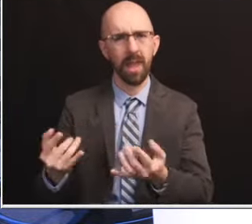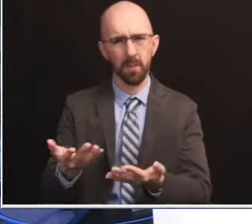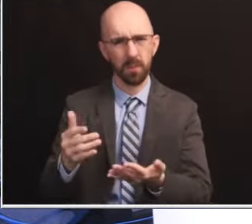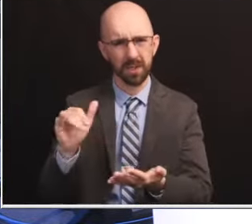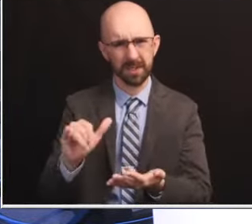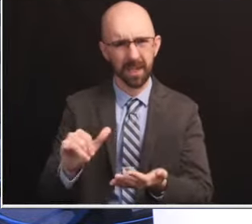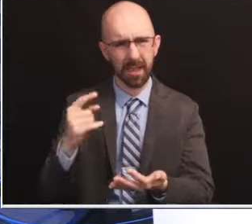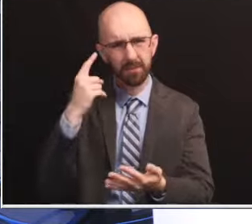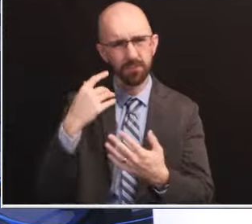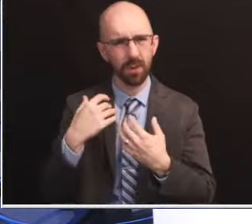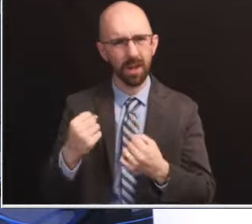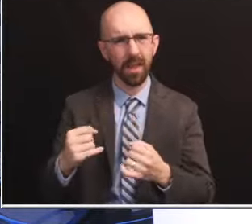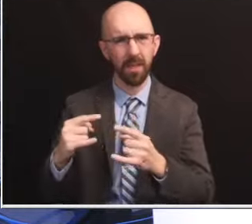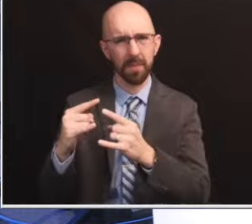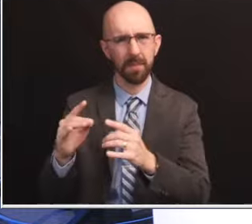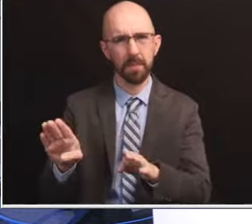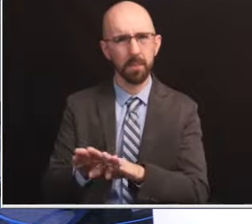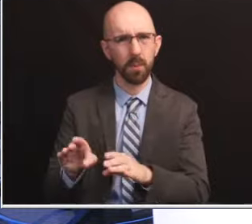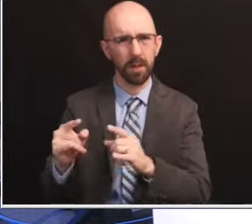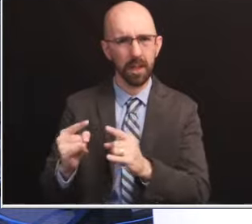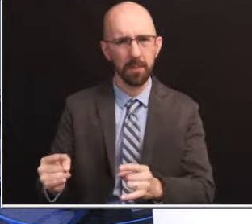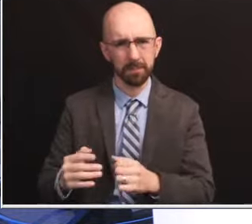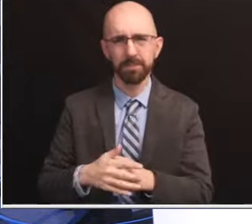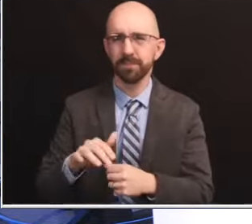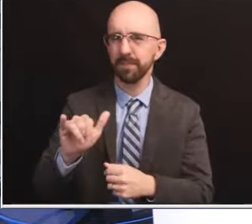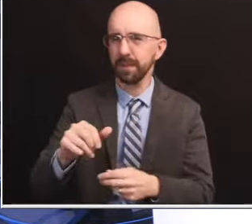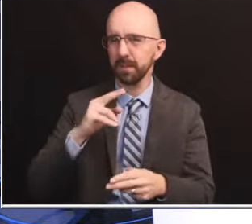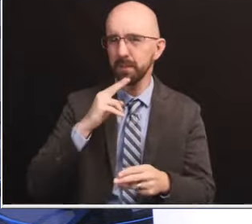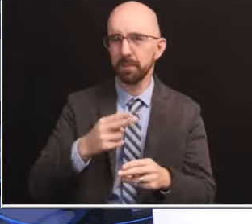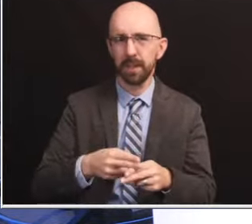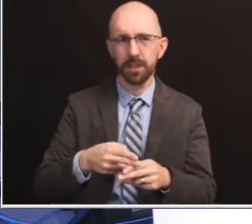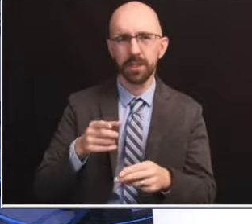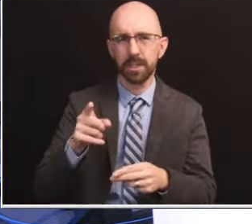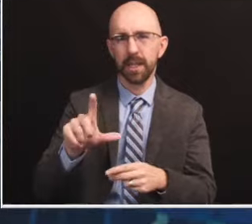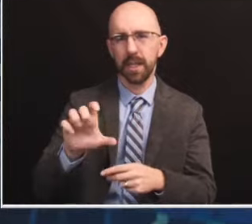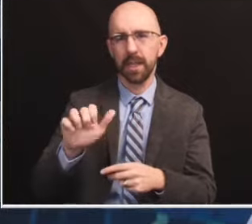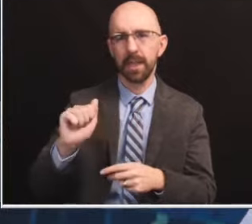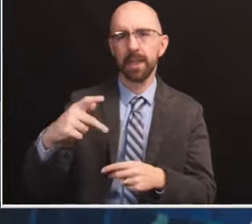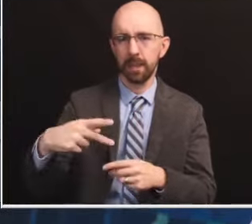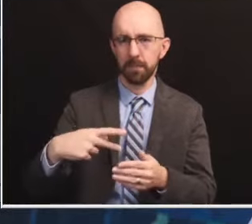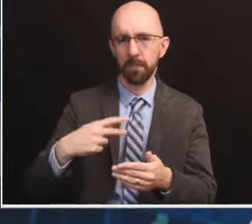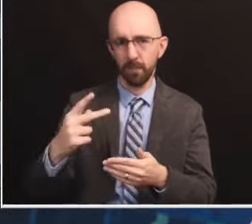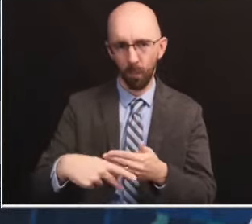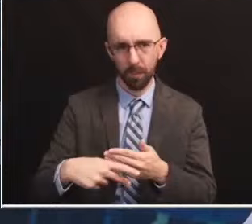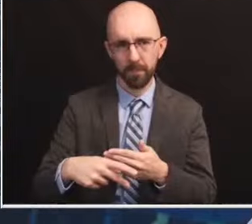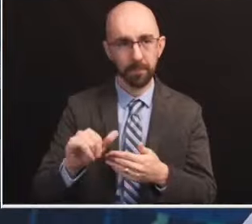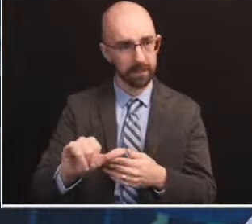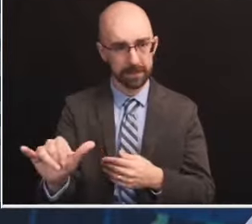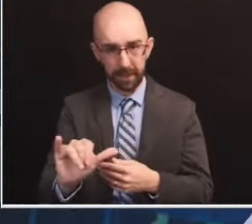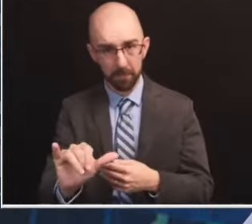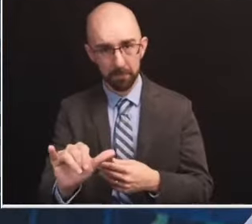Camp? Yeah. Well, so Dr. Townley mentioned our LEAP program. Right. Is that the same thing?